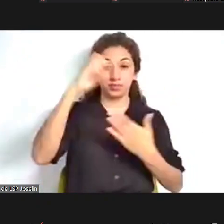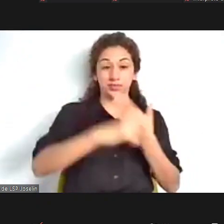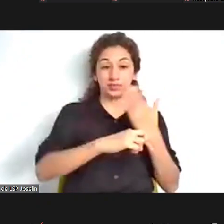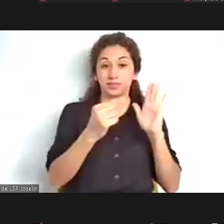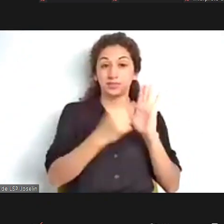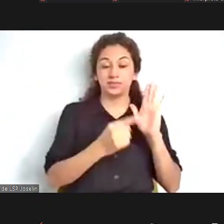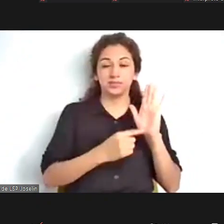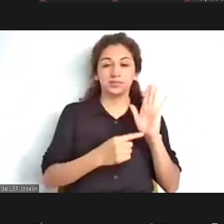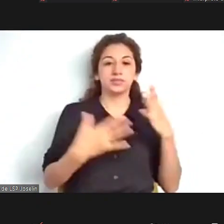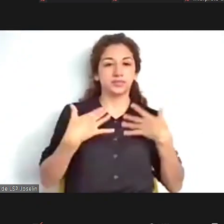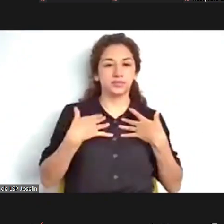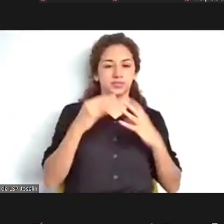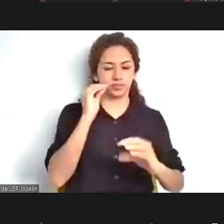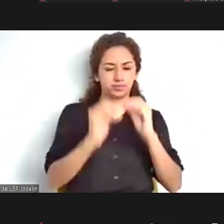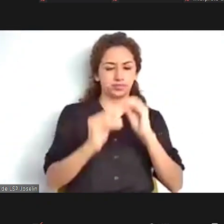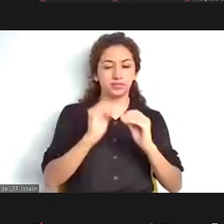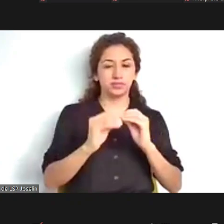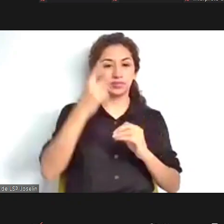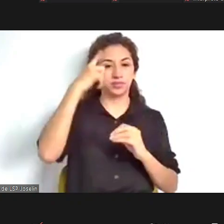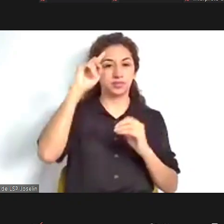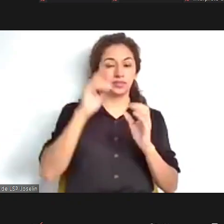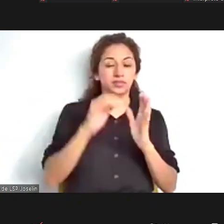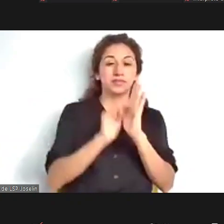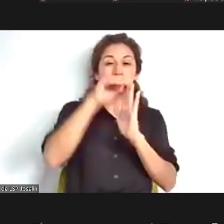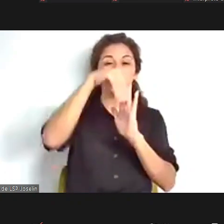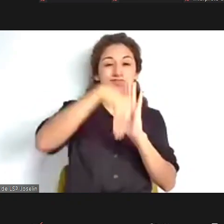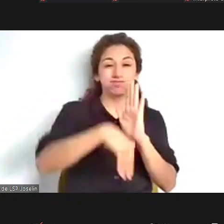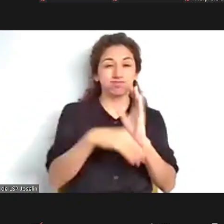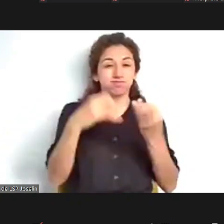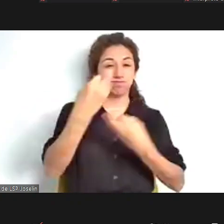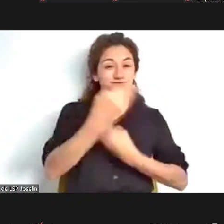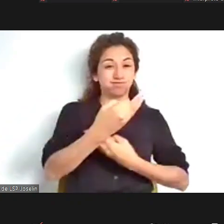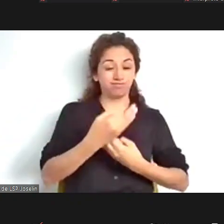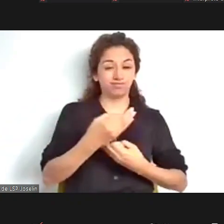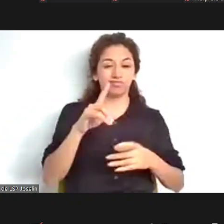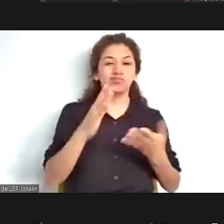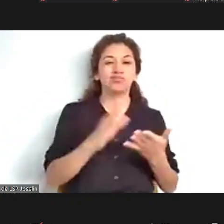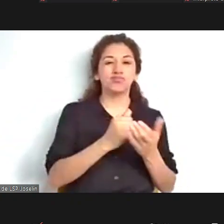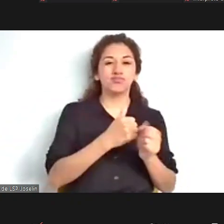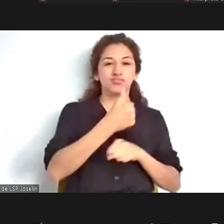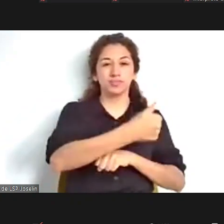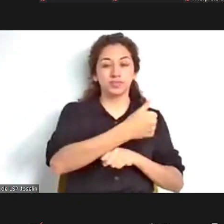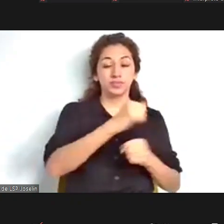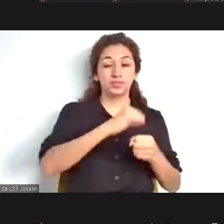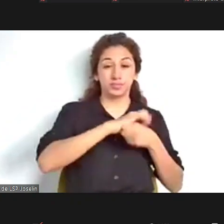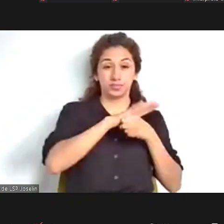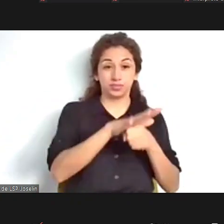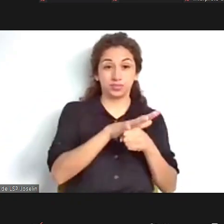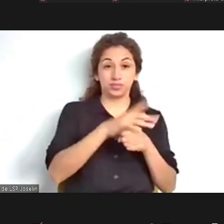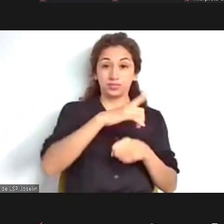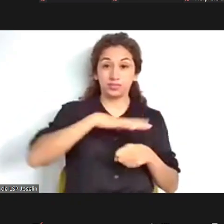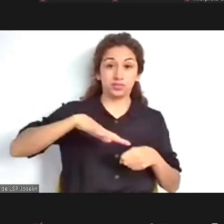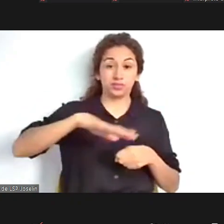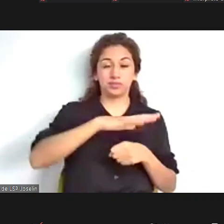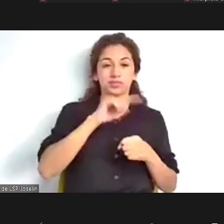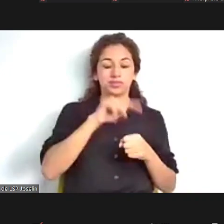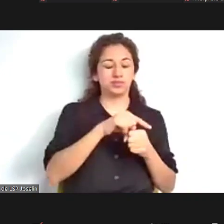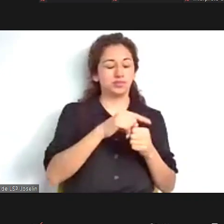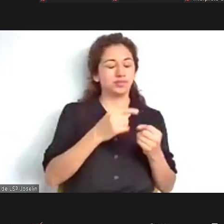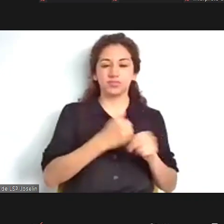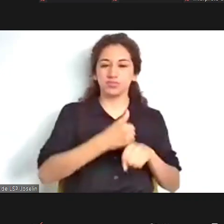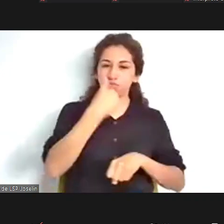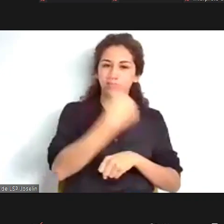of the action plan important for the crisis of human rights generated by curvy 19. the